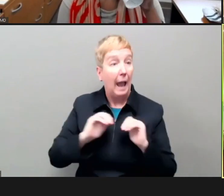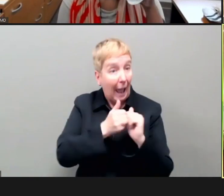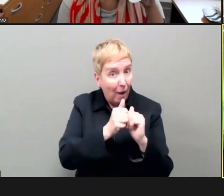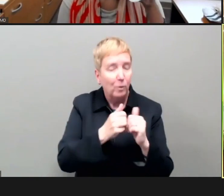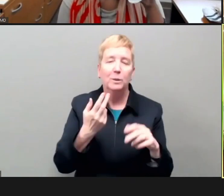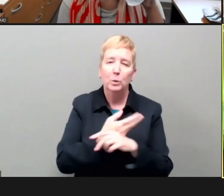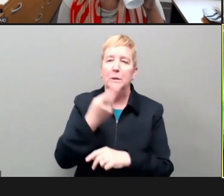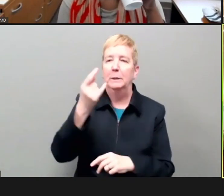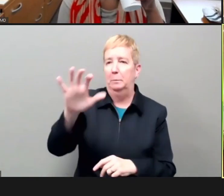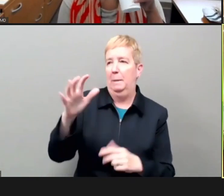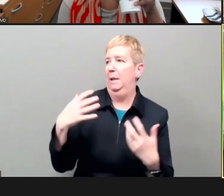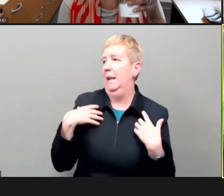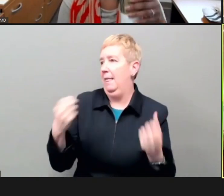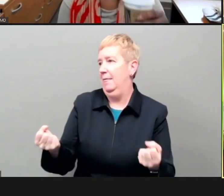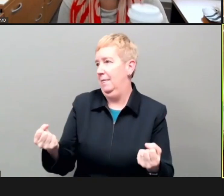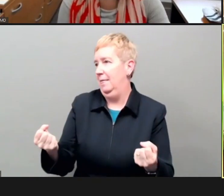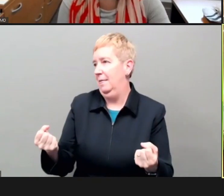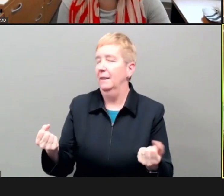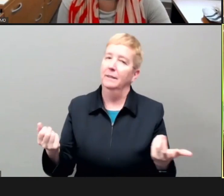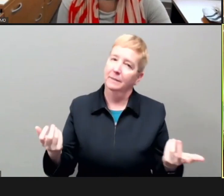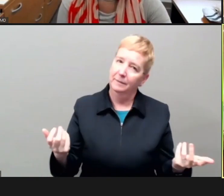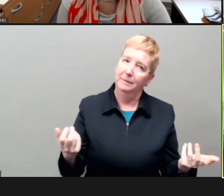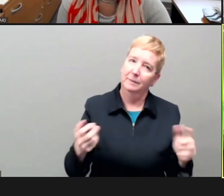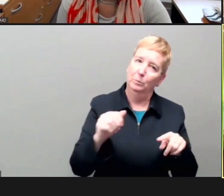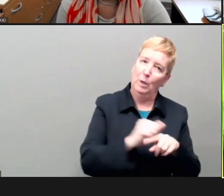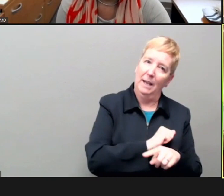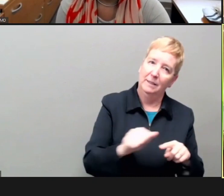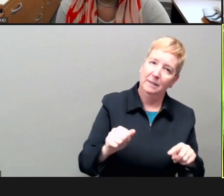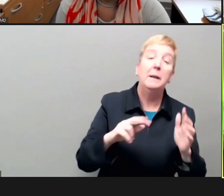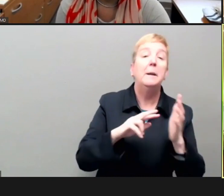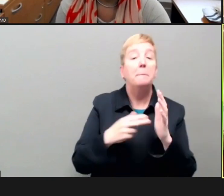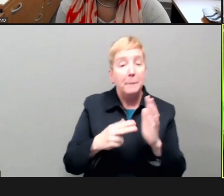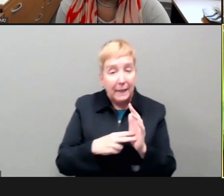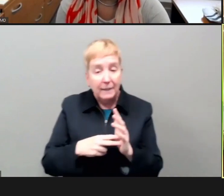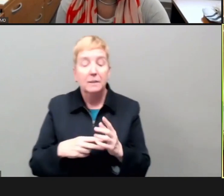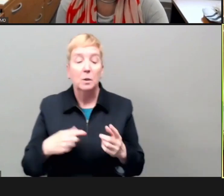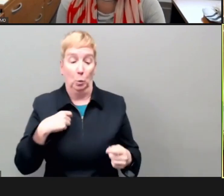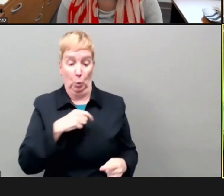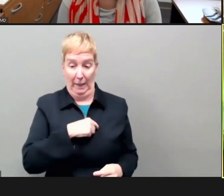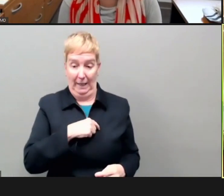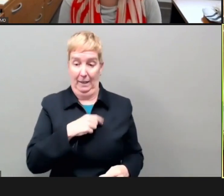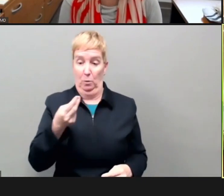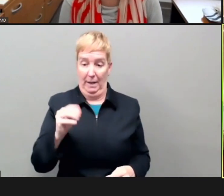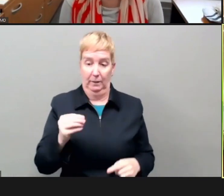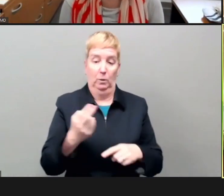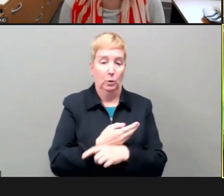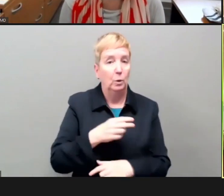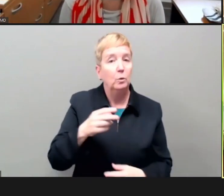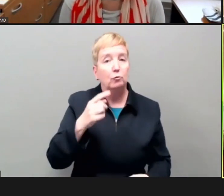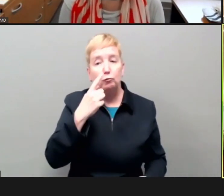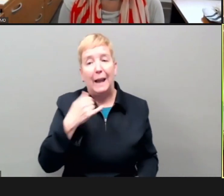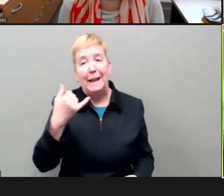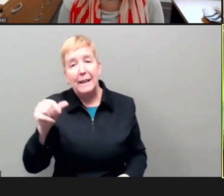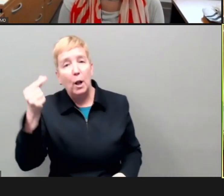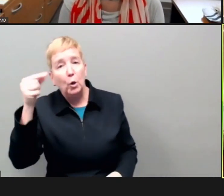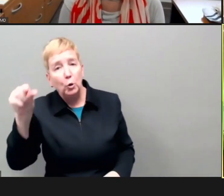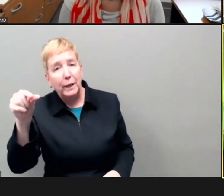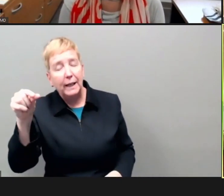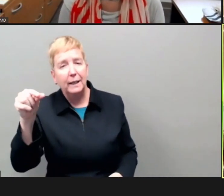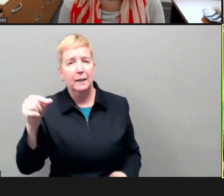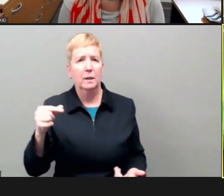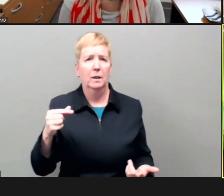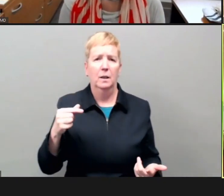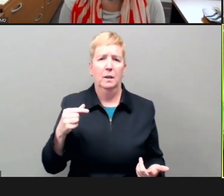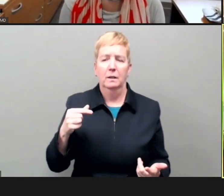So when we did the red, yellow to green, I don't want anyone in the state to think that we assumed that we would be in a situation